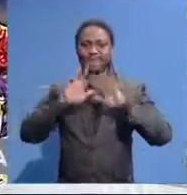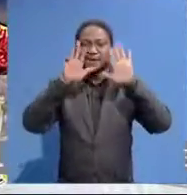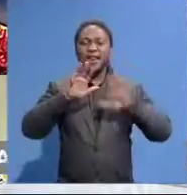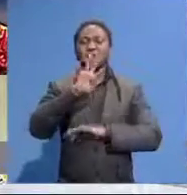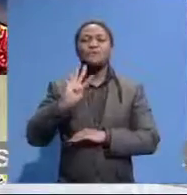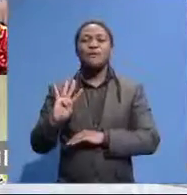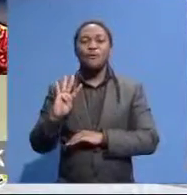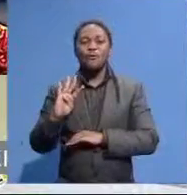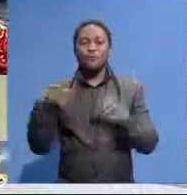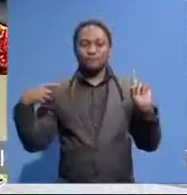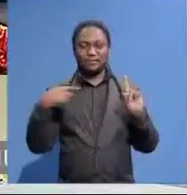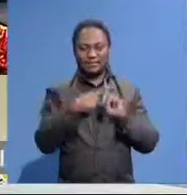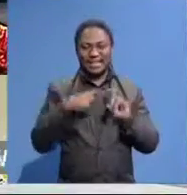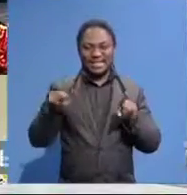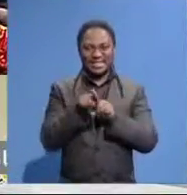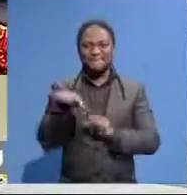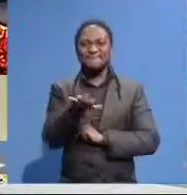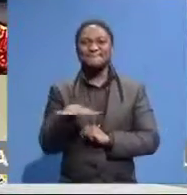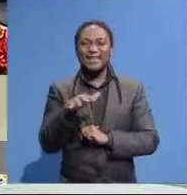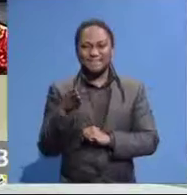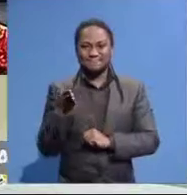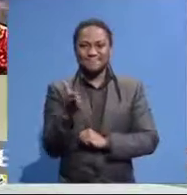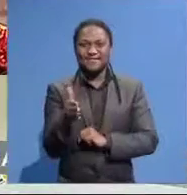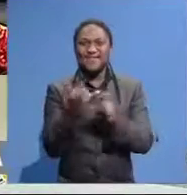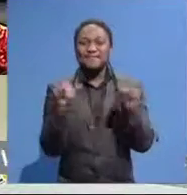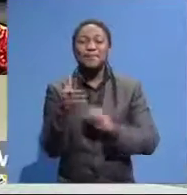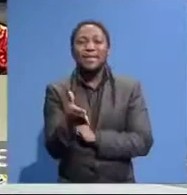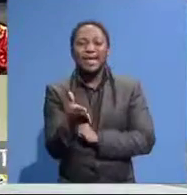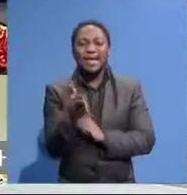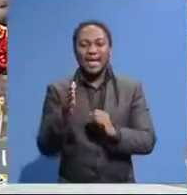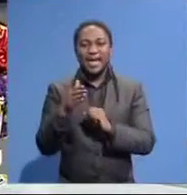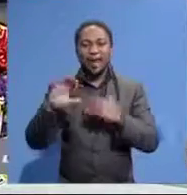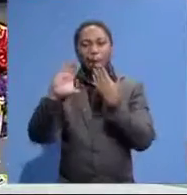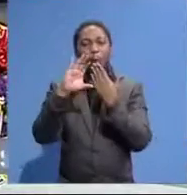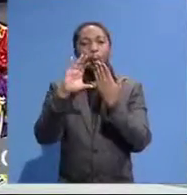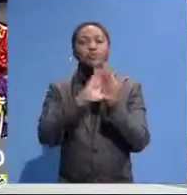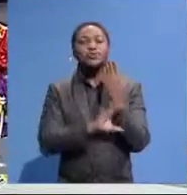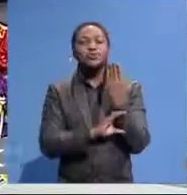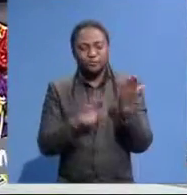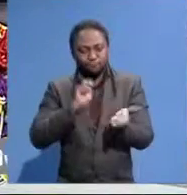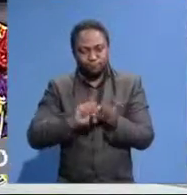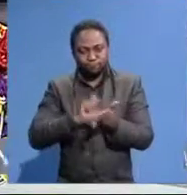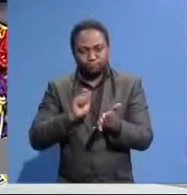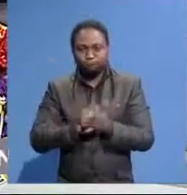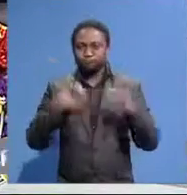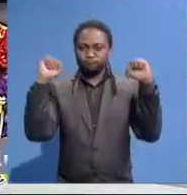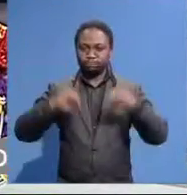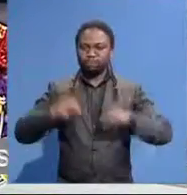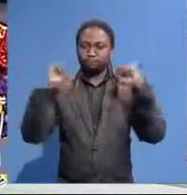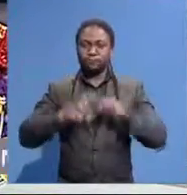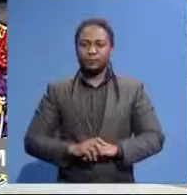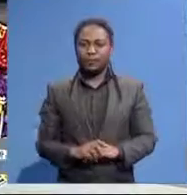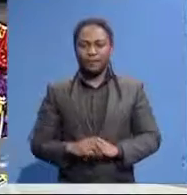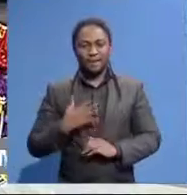law, he said, I'll go back there, but I'll go back to where the people are. So he went and signed the constitution back into Sharpeville. So that, I thought it was